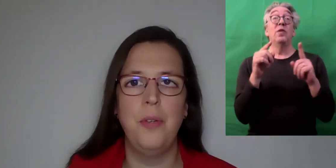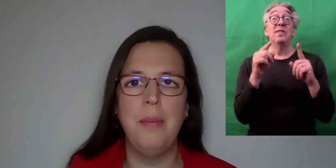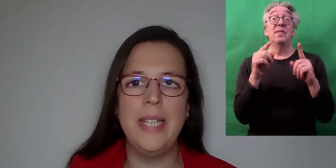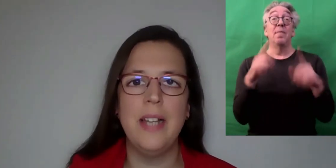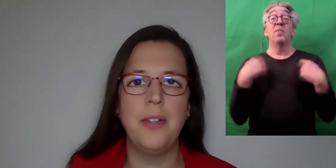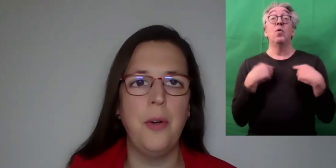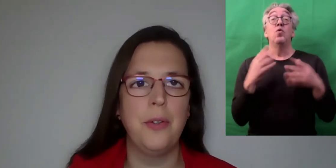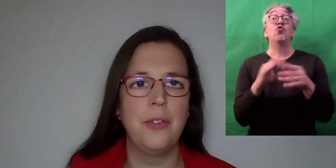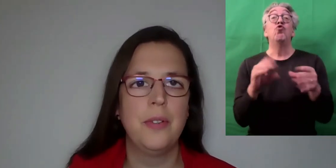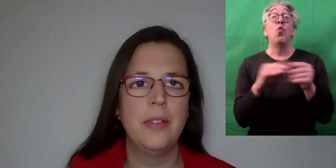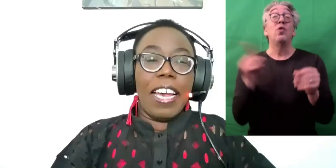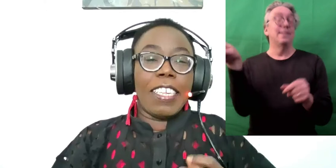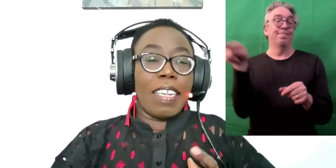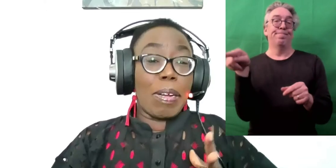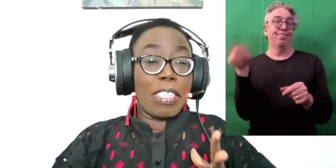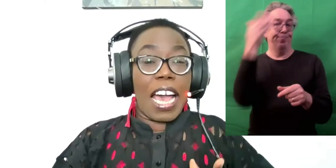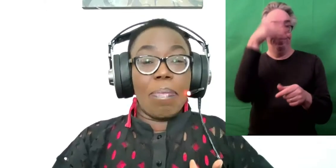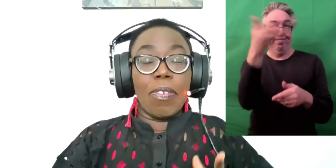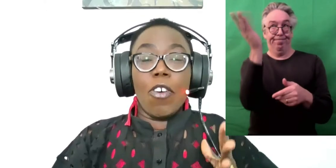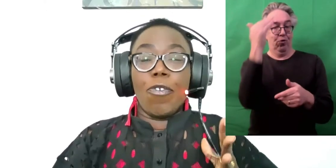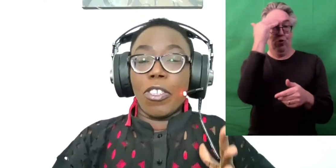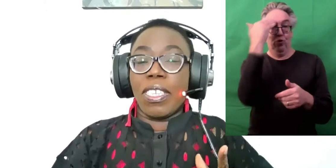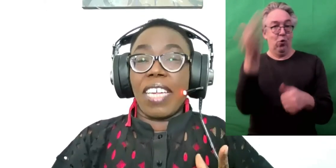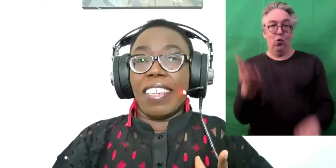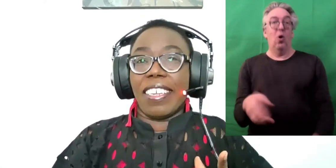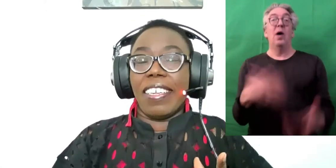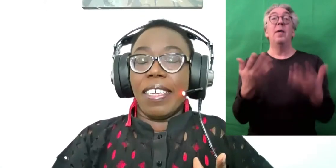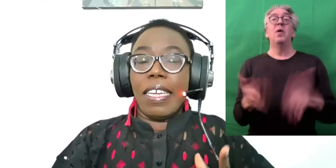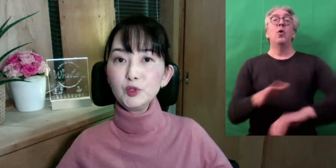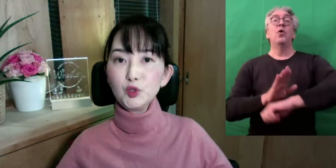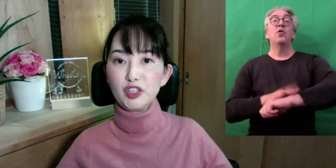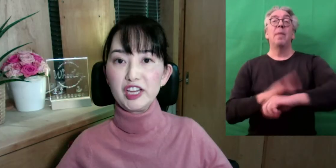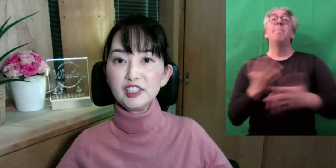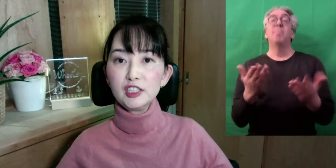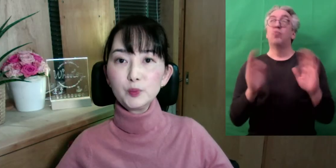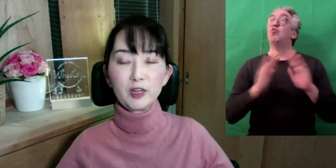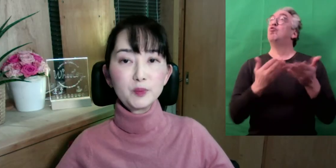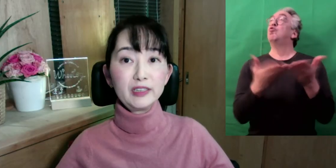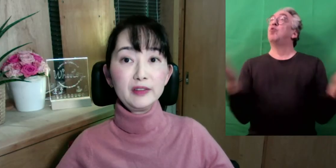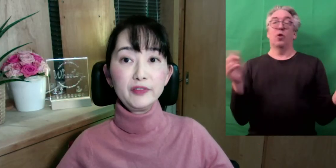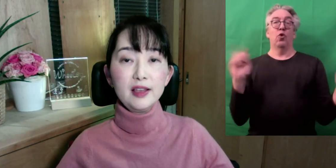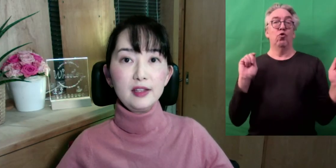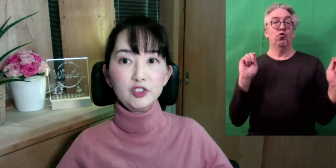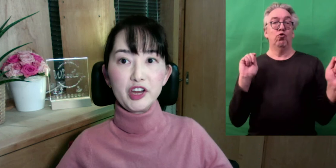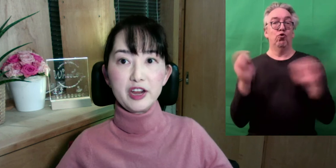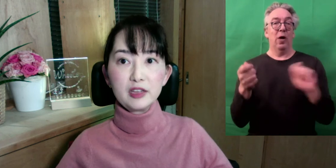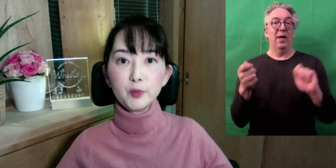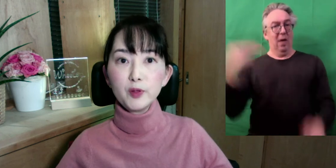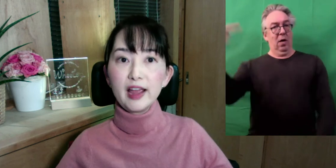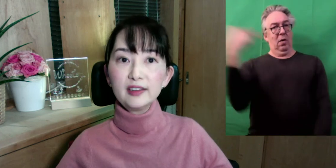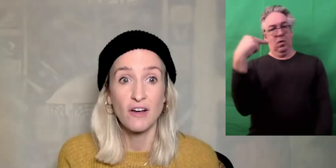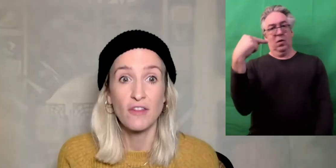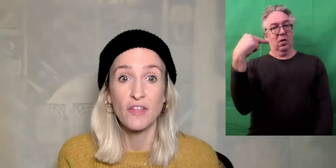stories remain unheard. It is about time for society to change its perspective and shine